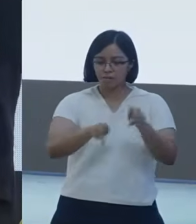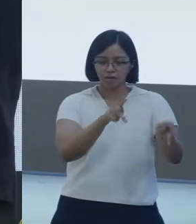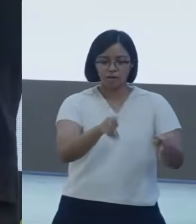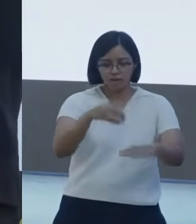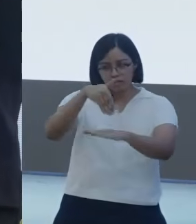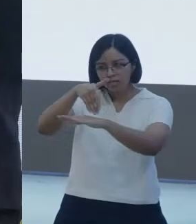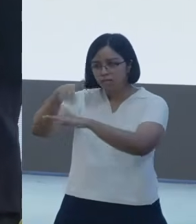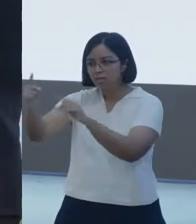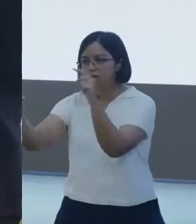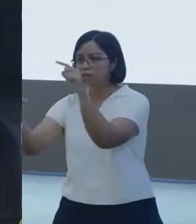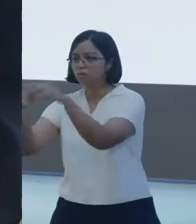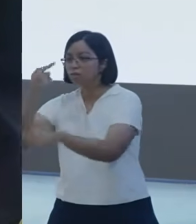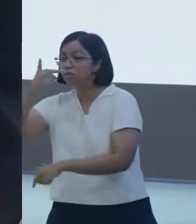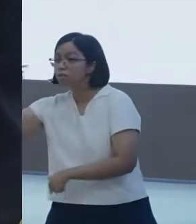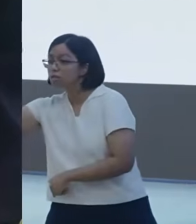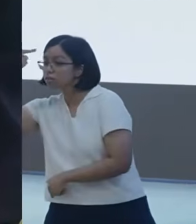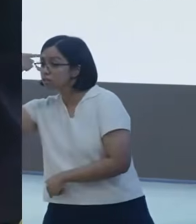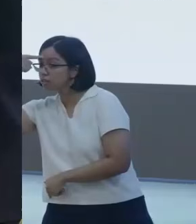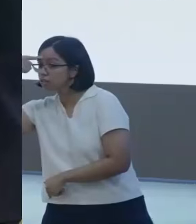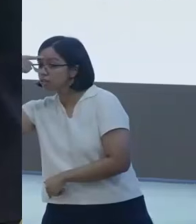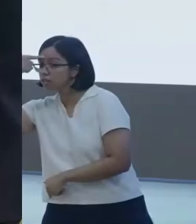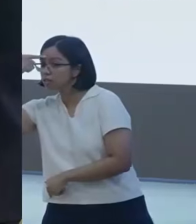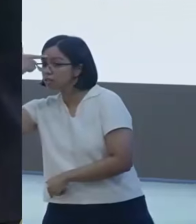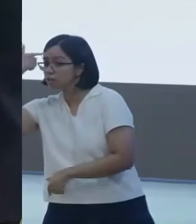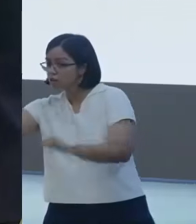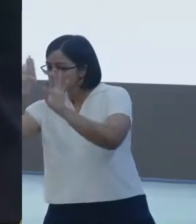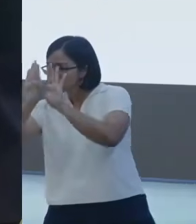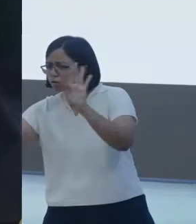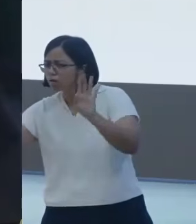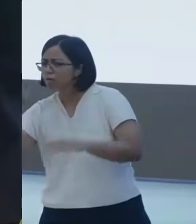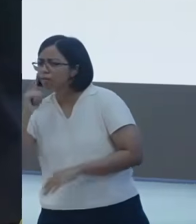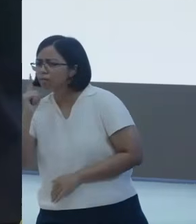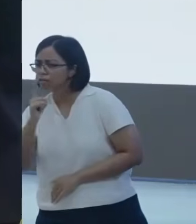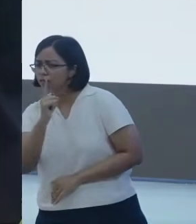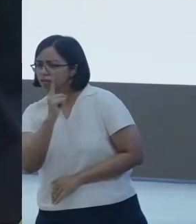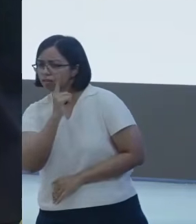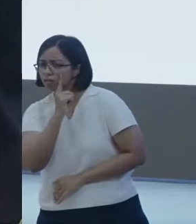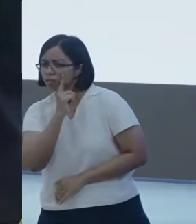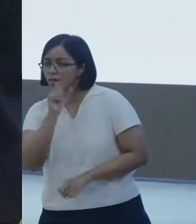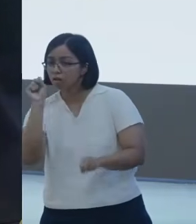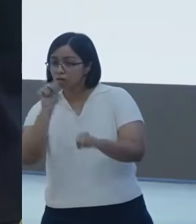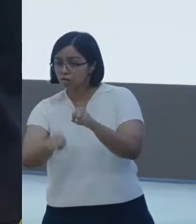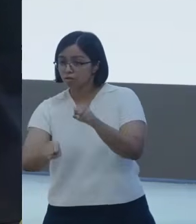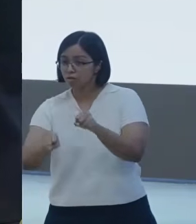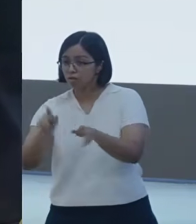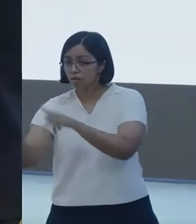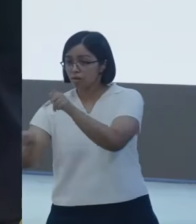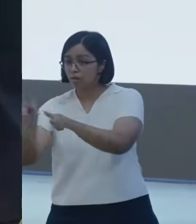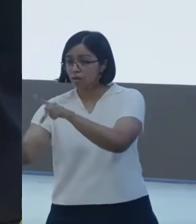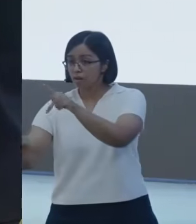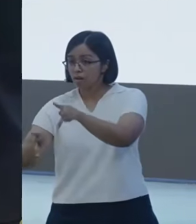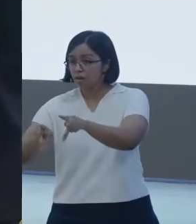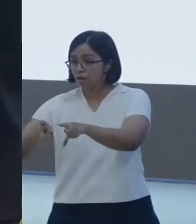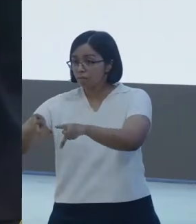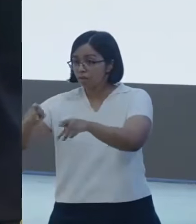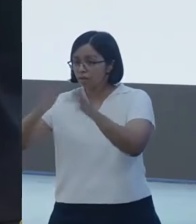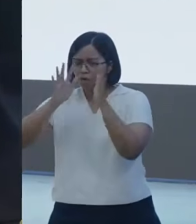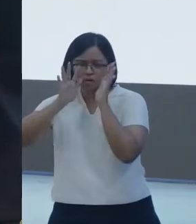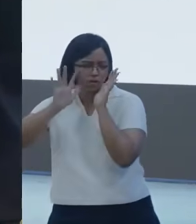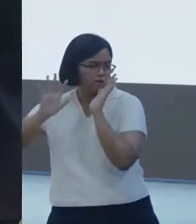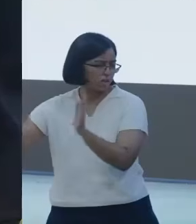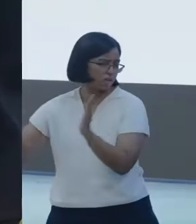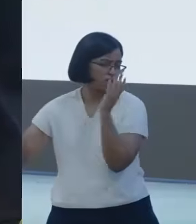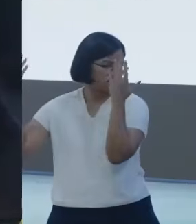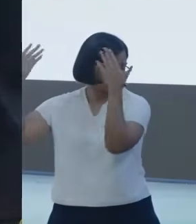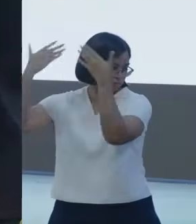ay pinadala sa mga hintil to open their eyes so that they may turn from darkness to light